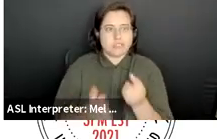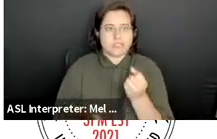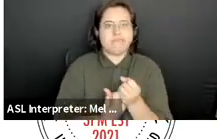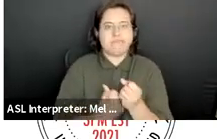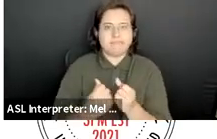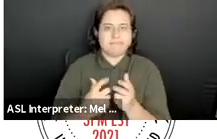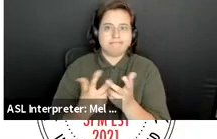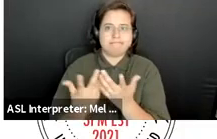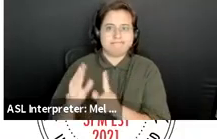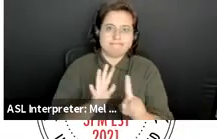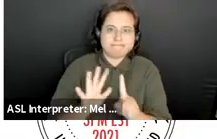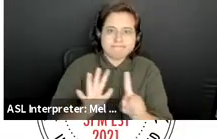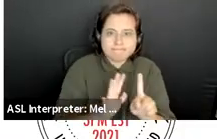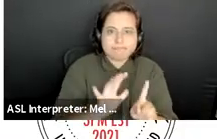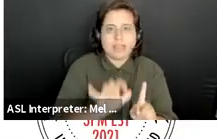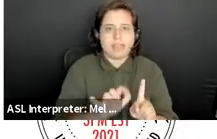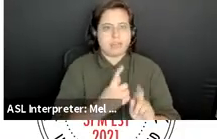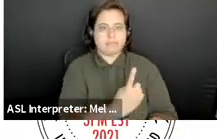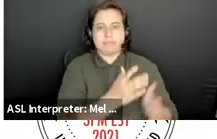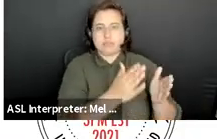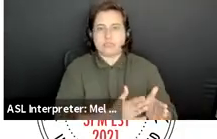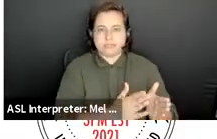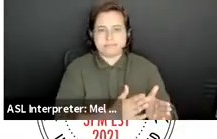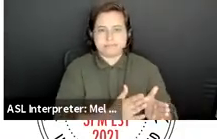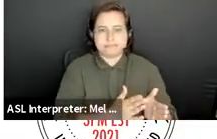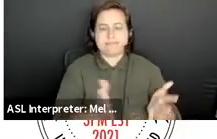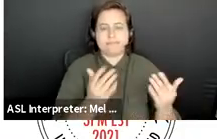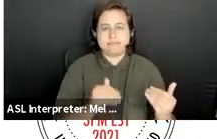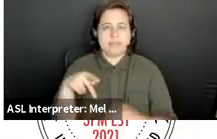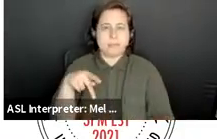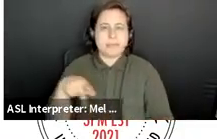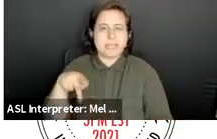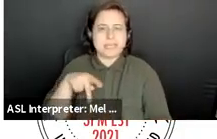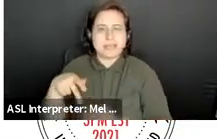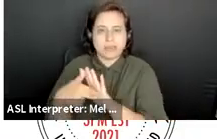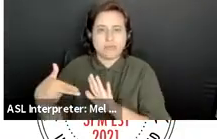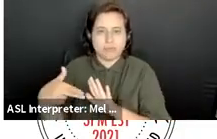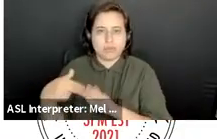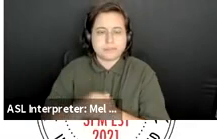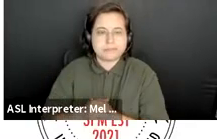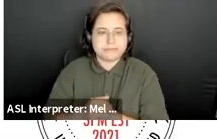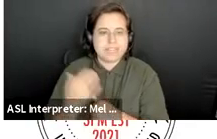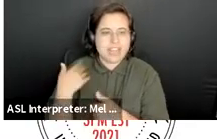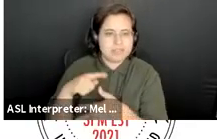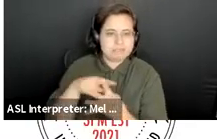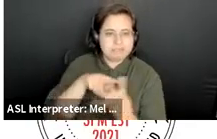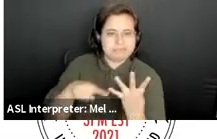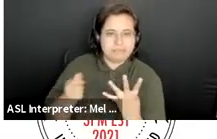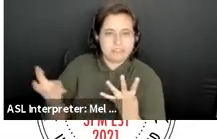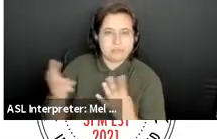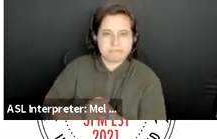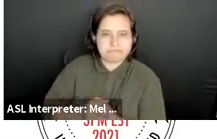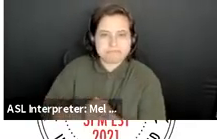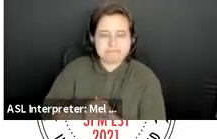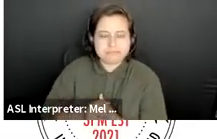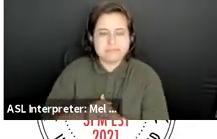primary beneficiary. Then we have the P category, and there are a few that you can see here. And for those of you, well,